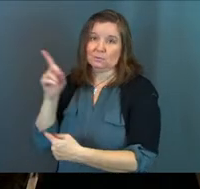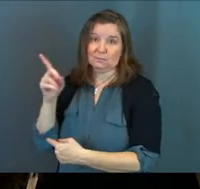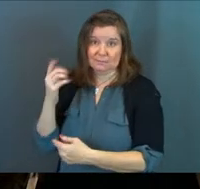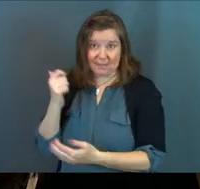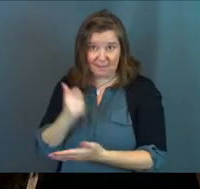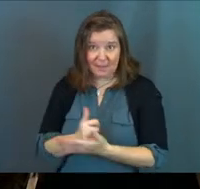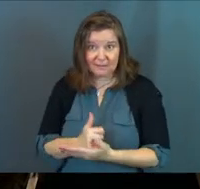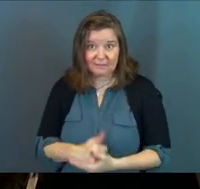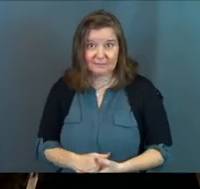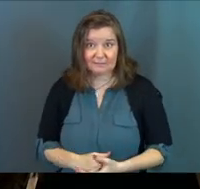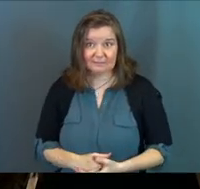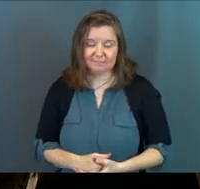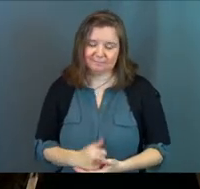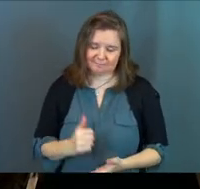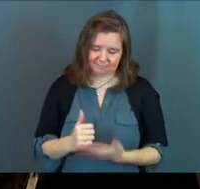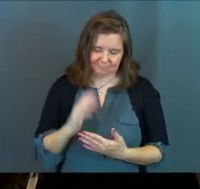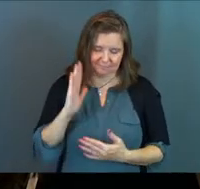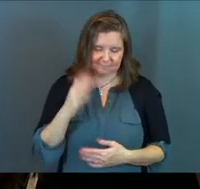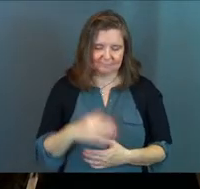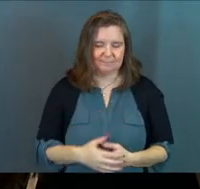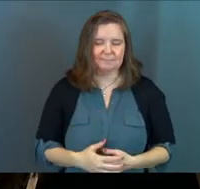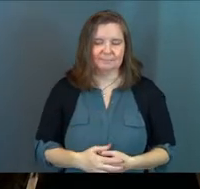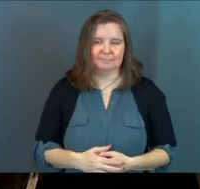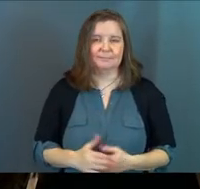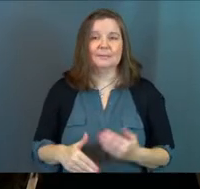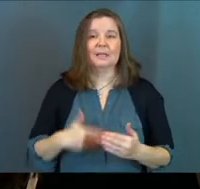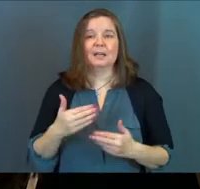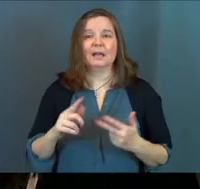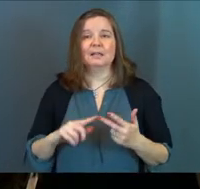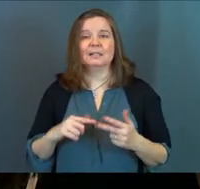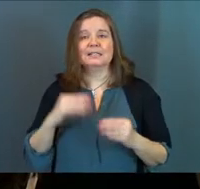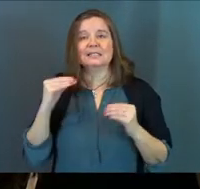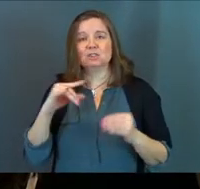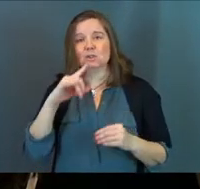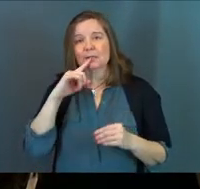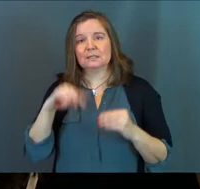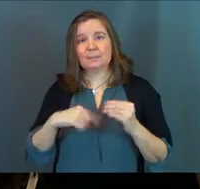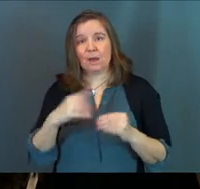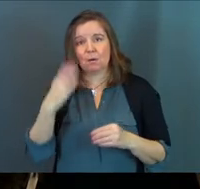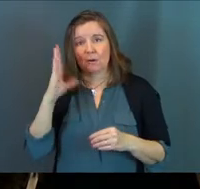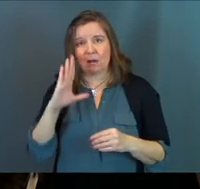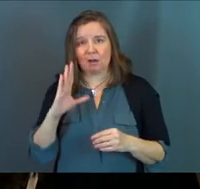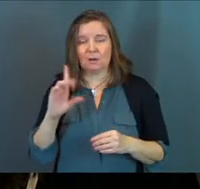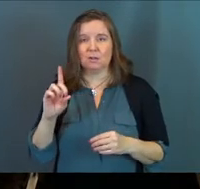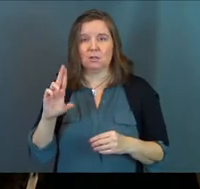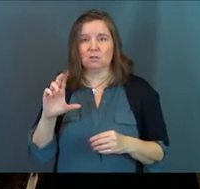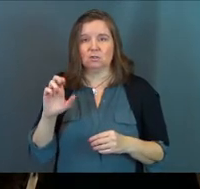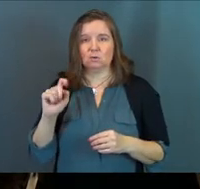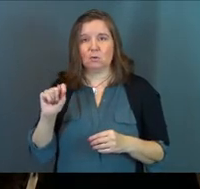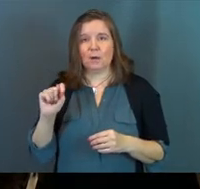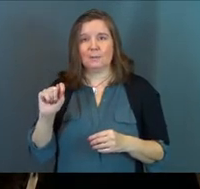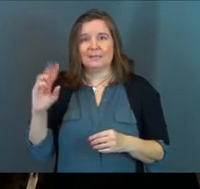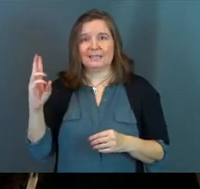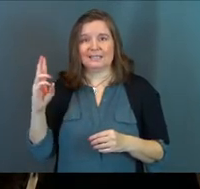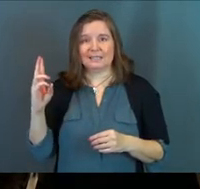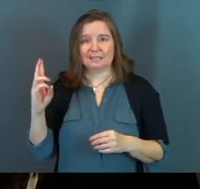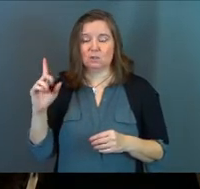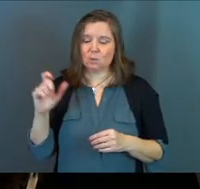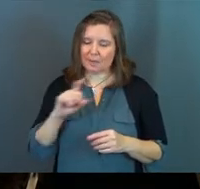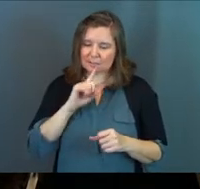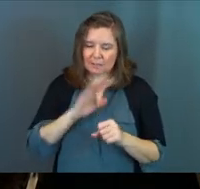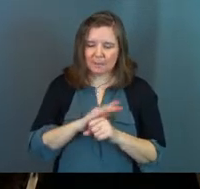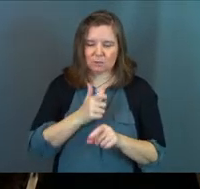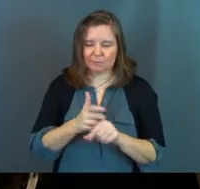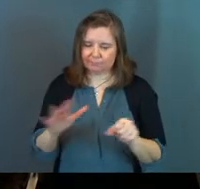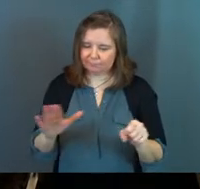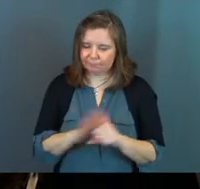Amen. Amen. Amen. Next, teach your kids about God. Deuteronomy 6, I love this. And you must commit